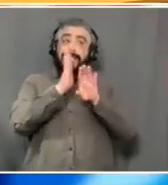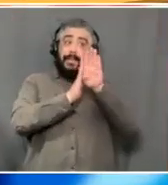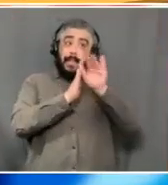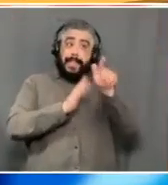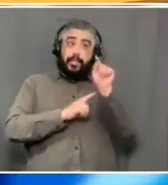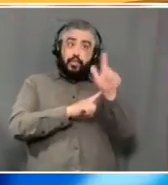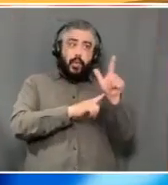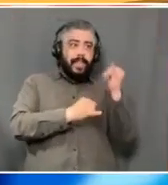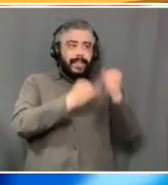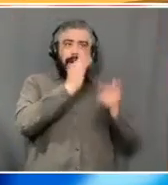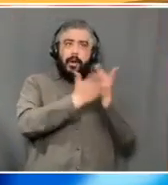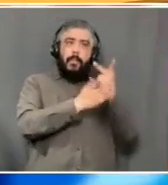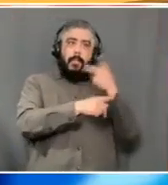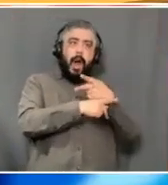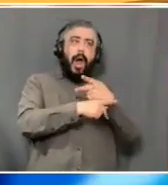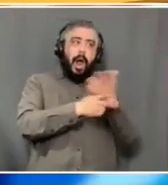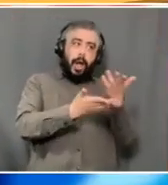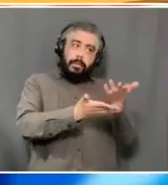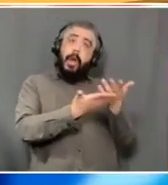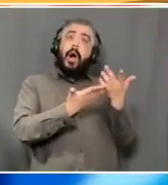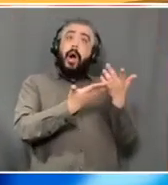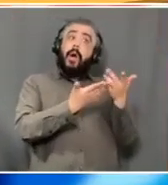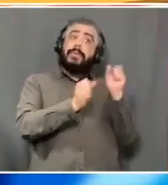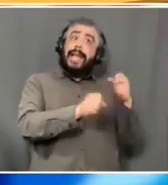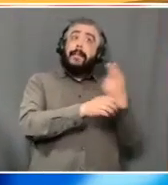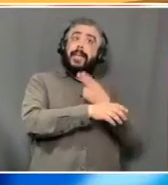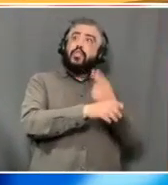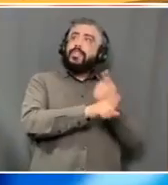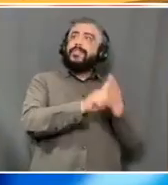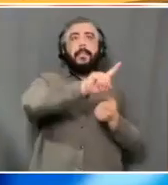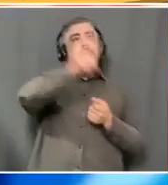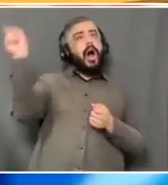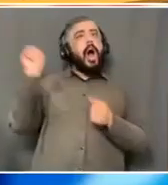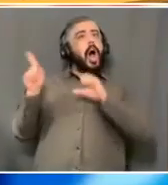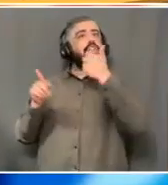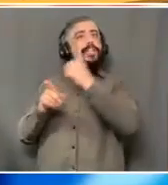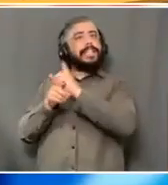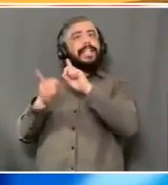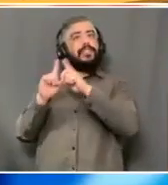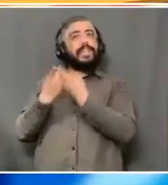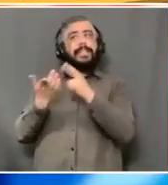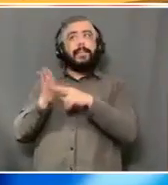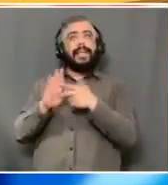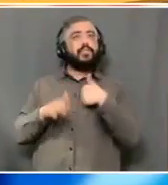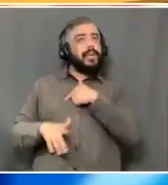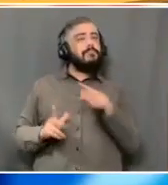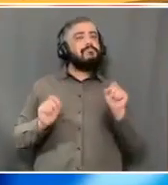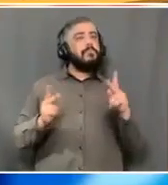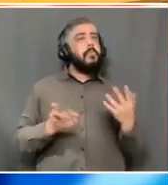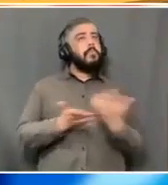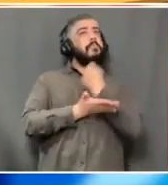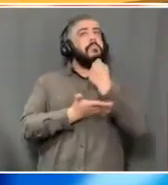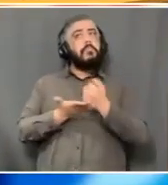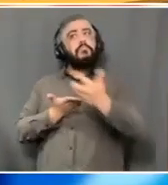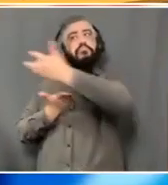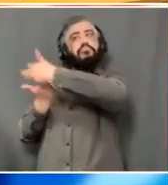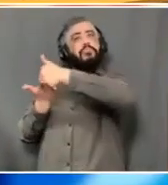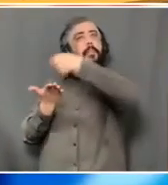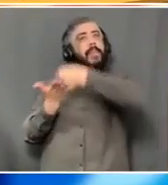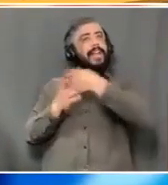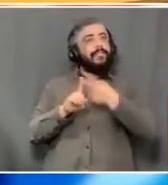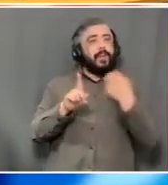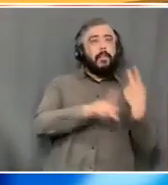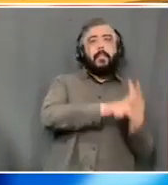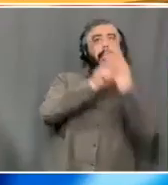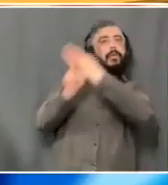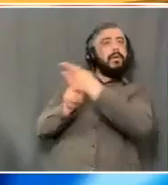product, is something that can be used by other districts, and that presents an opportunity for us to generate revenue that can offset the amount